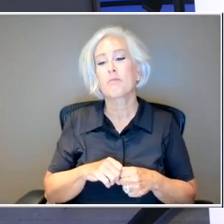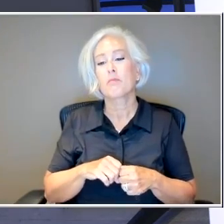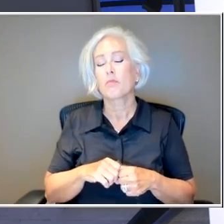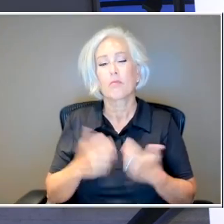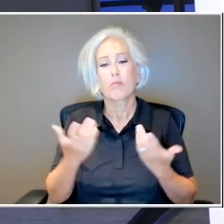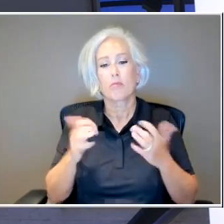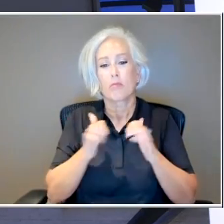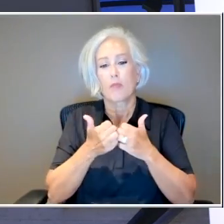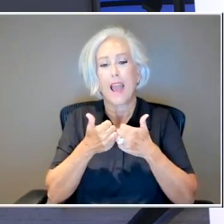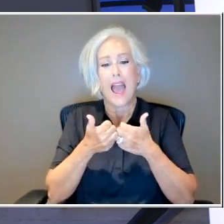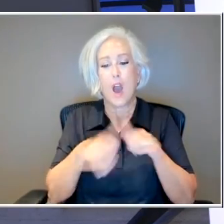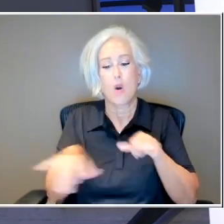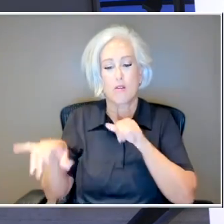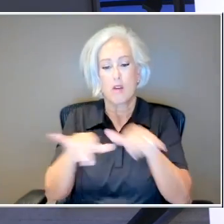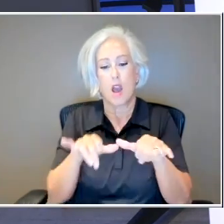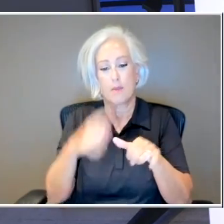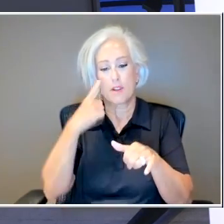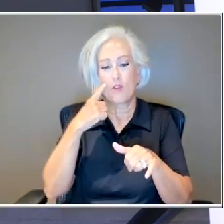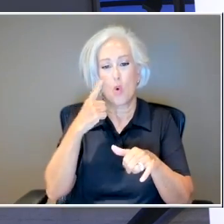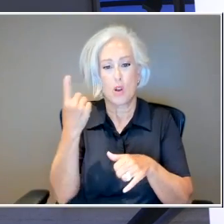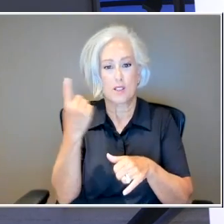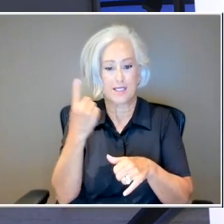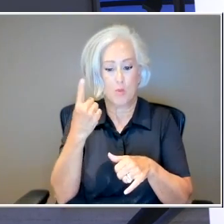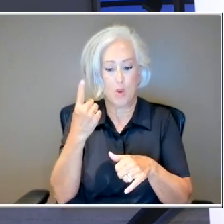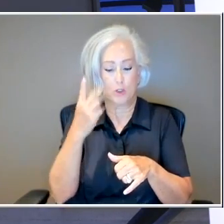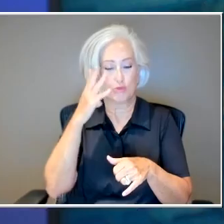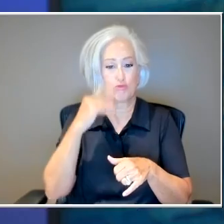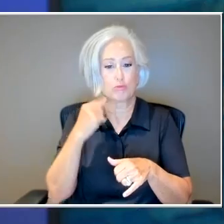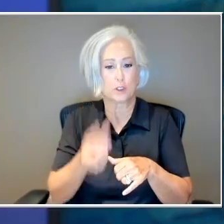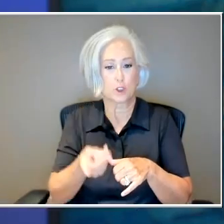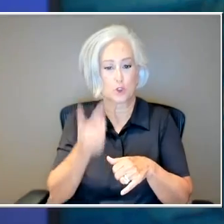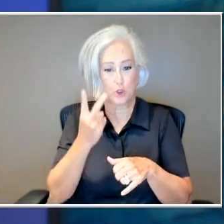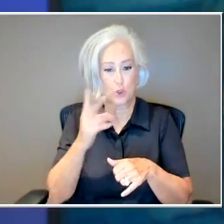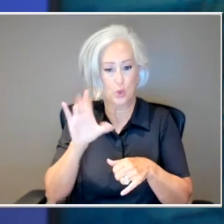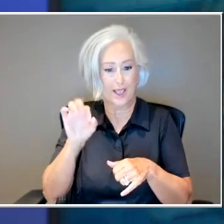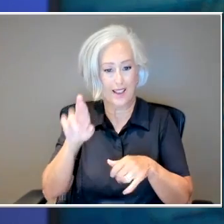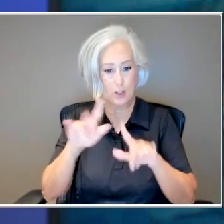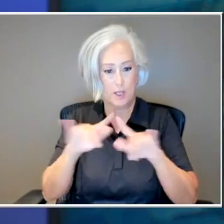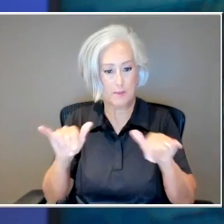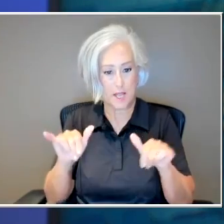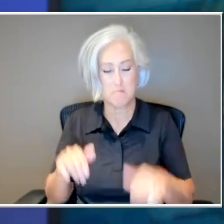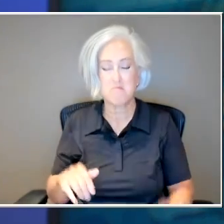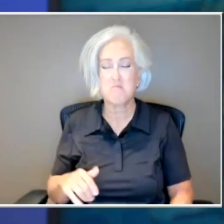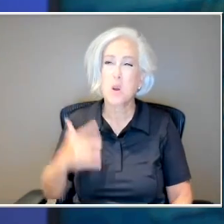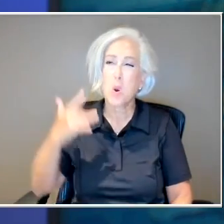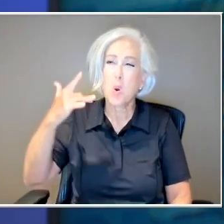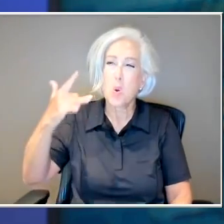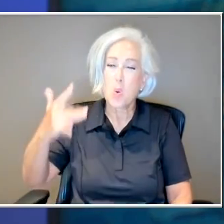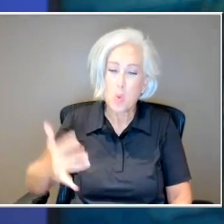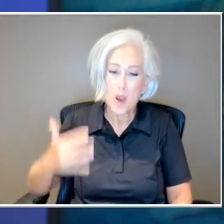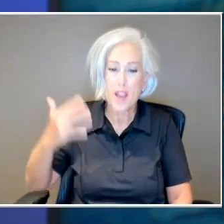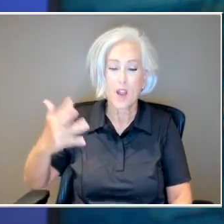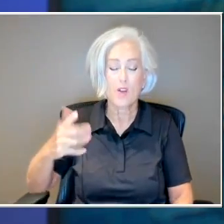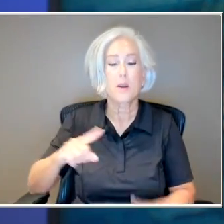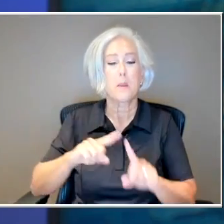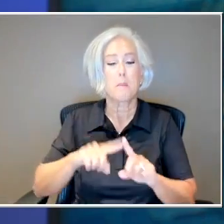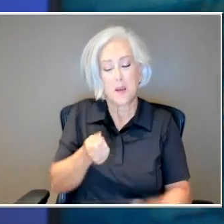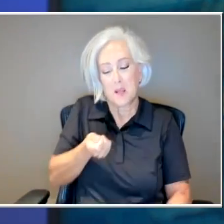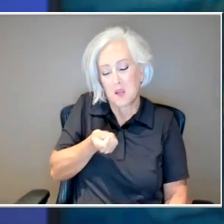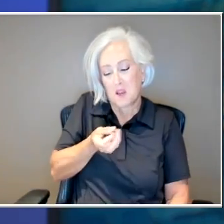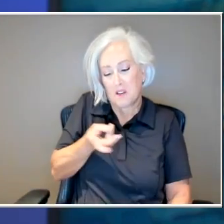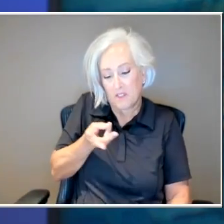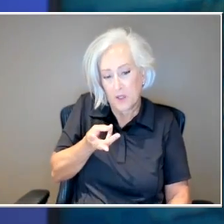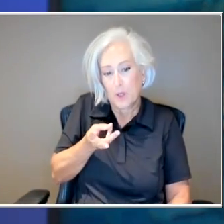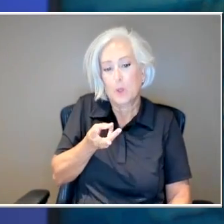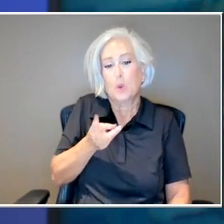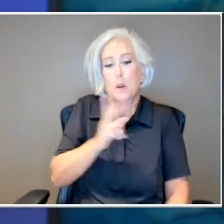for somebody to be going through 2 cancers at one time? It's pretty rare, but I would say I have a handful of patients every year that have a dual diagnosis,